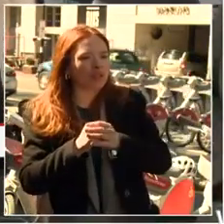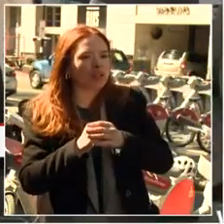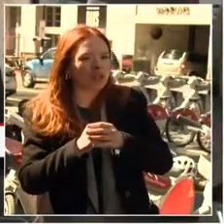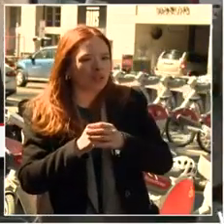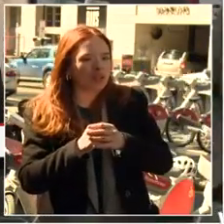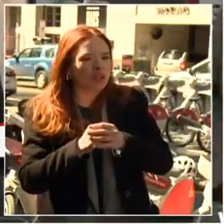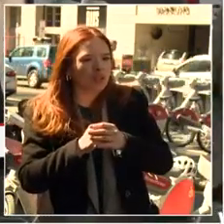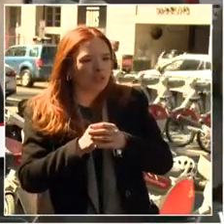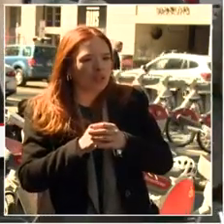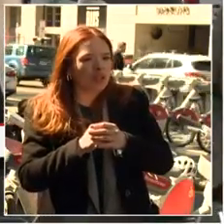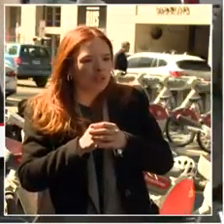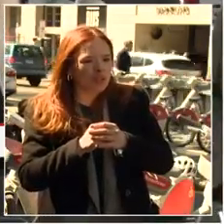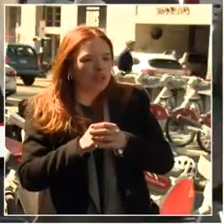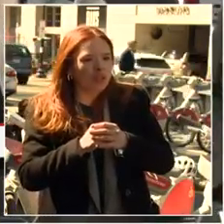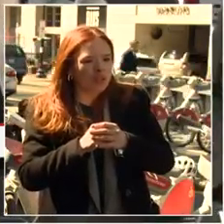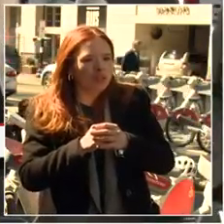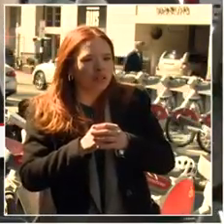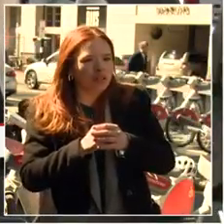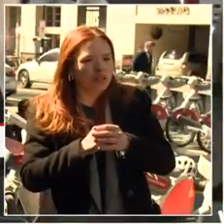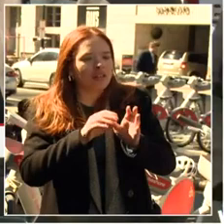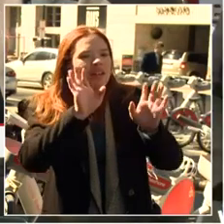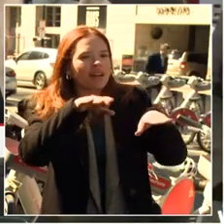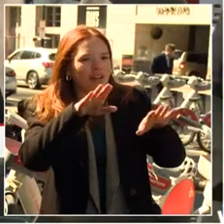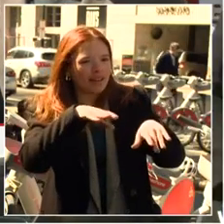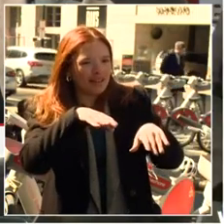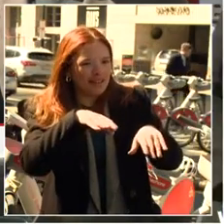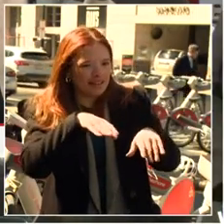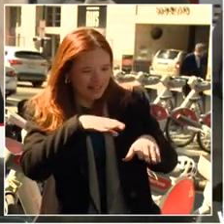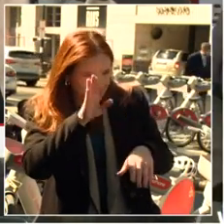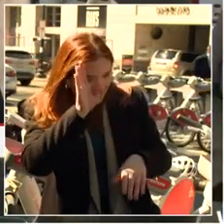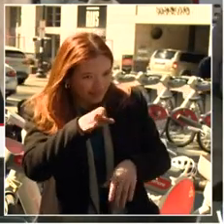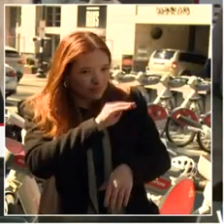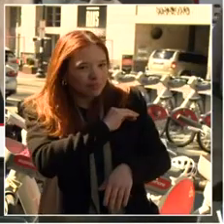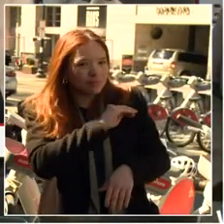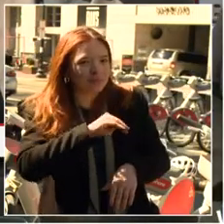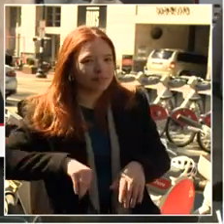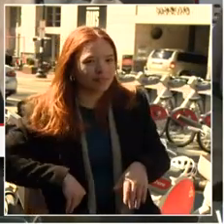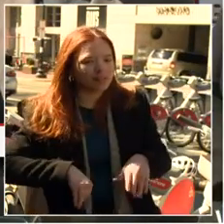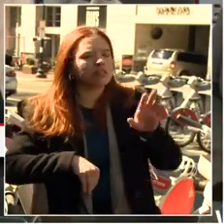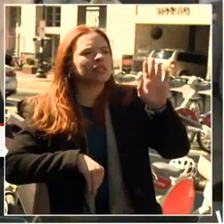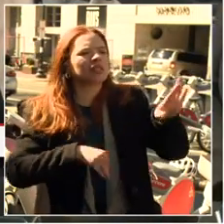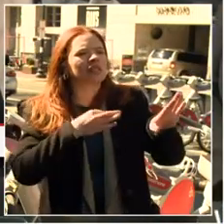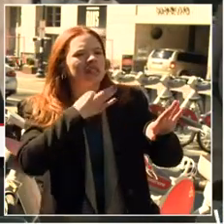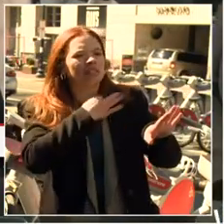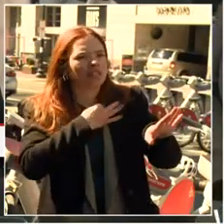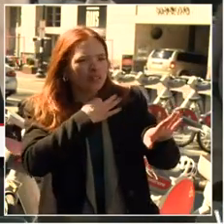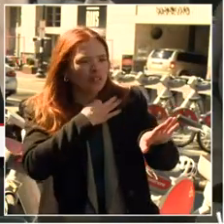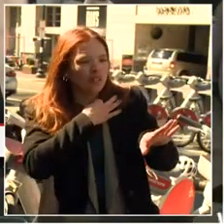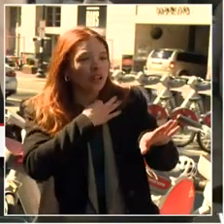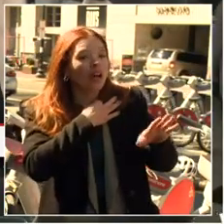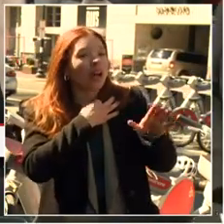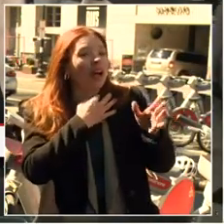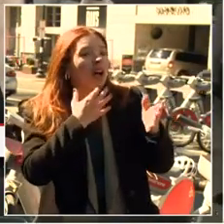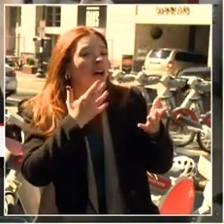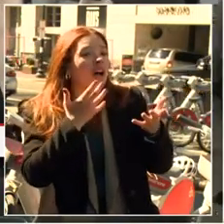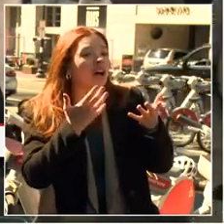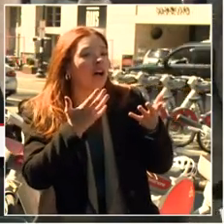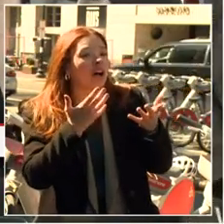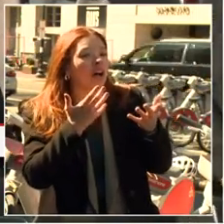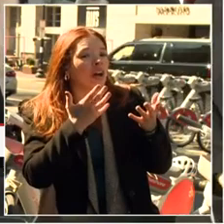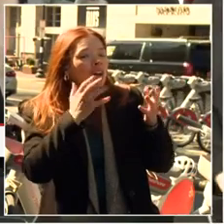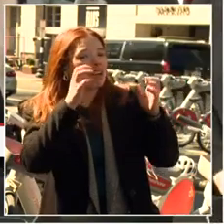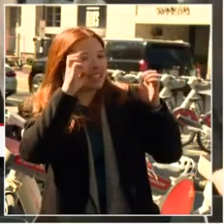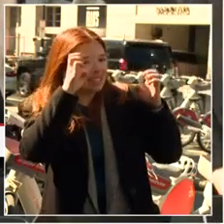Honorable Mayor, the question that I have, is on education. What's going on with